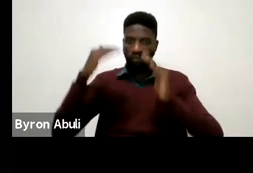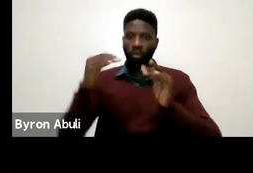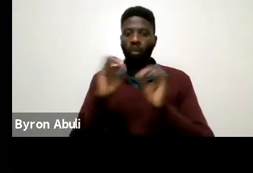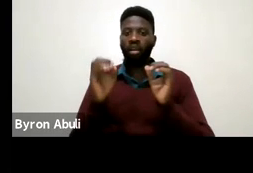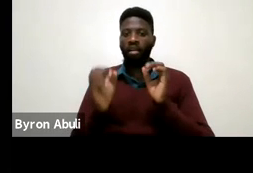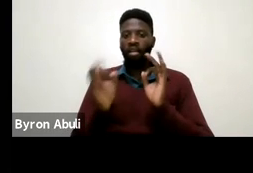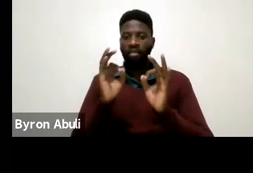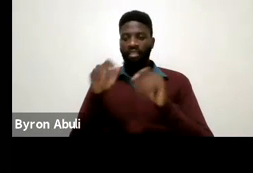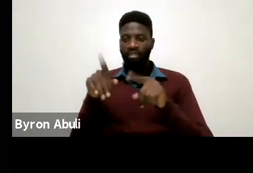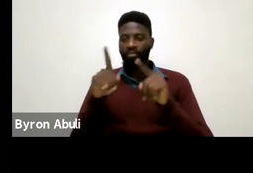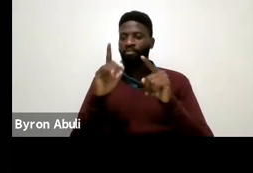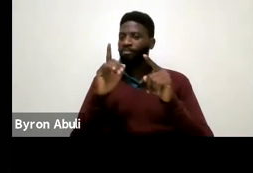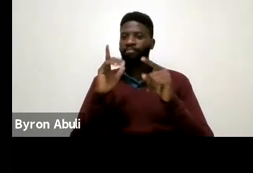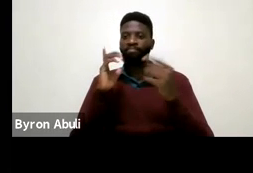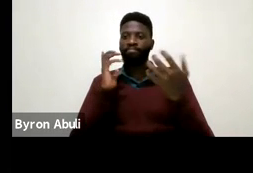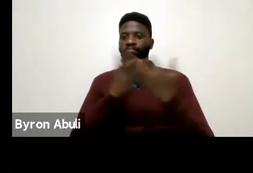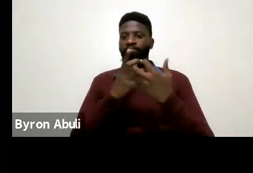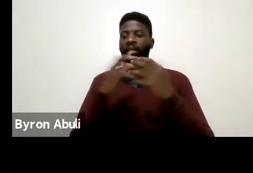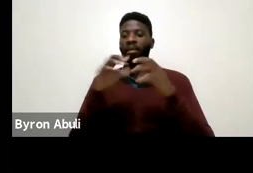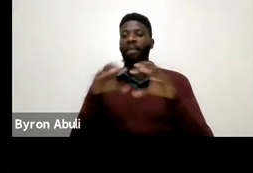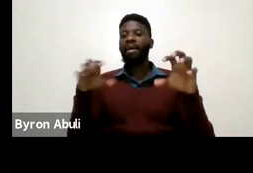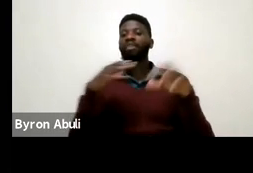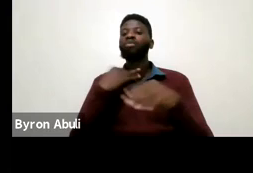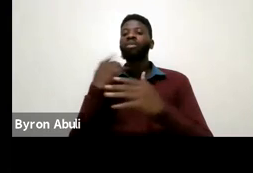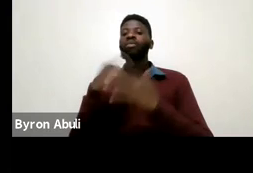in tandem with the market dictates, then you will find yourself